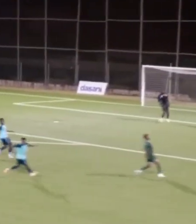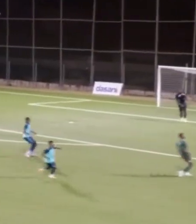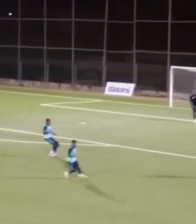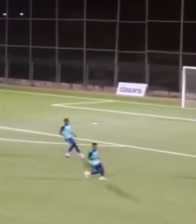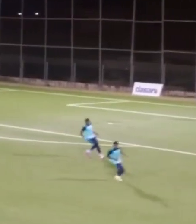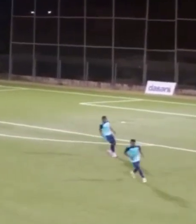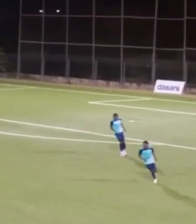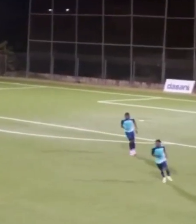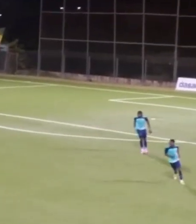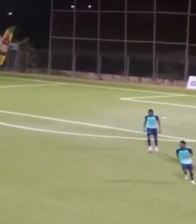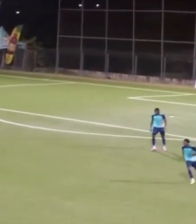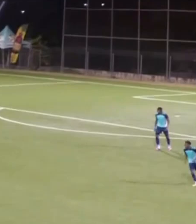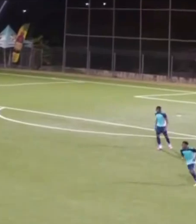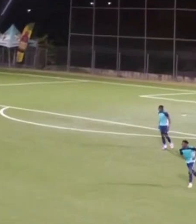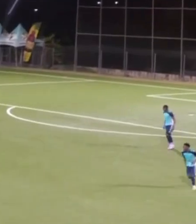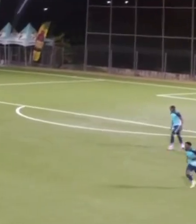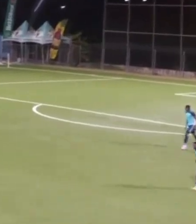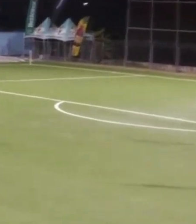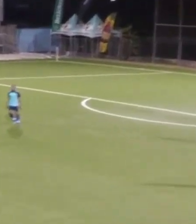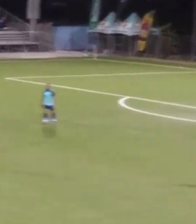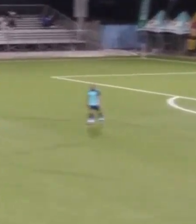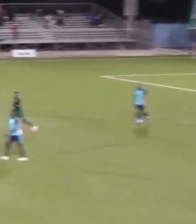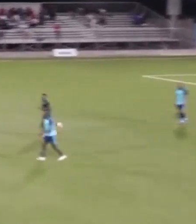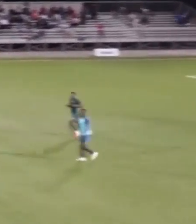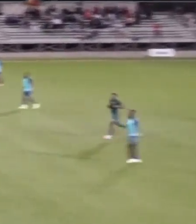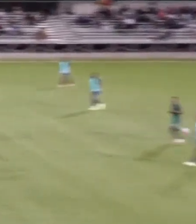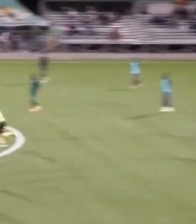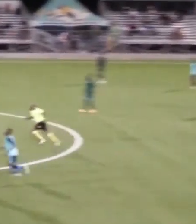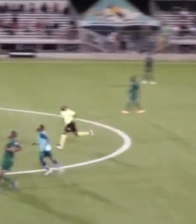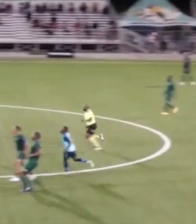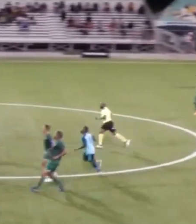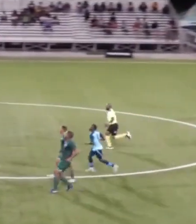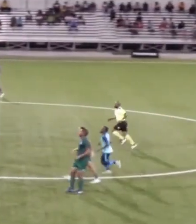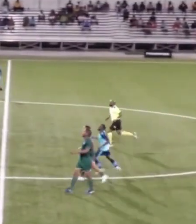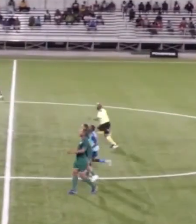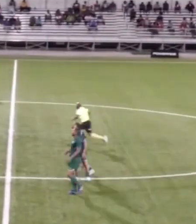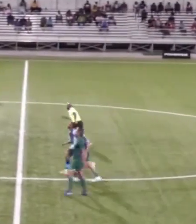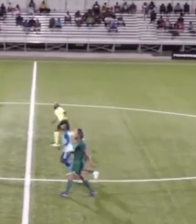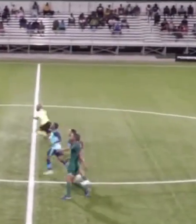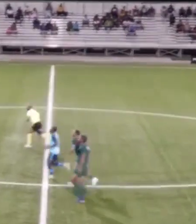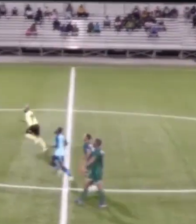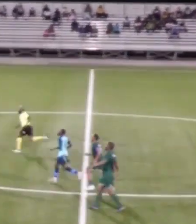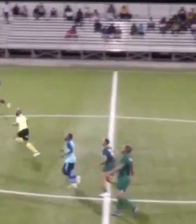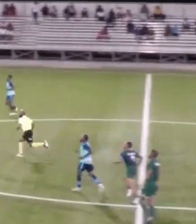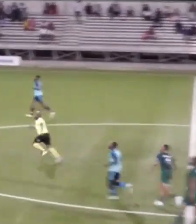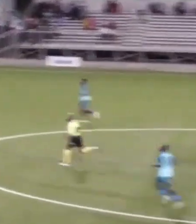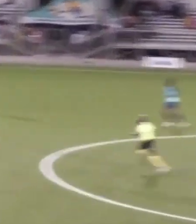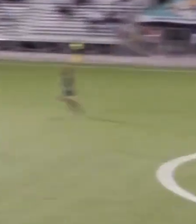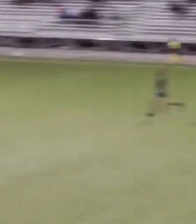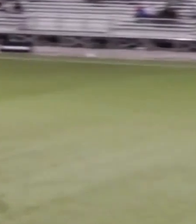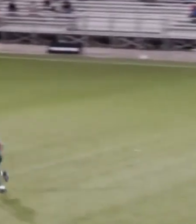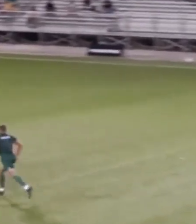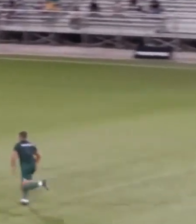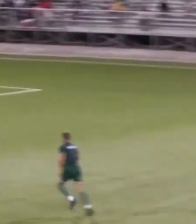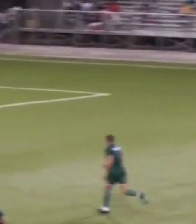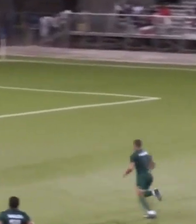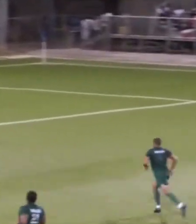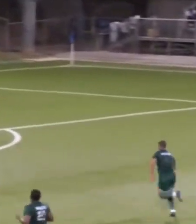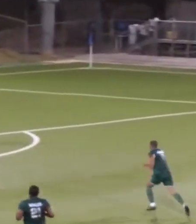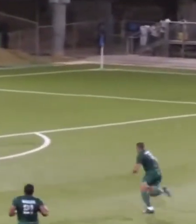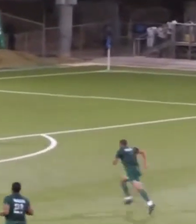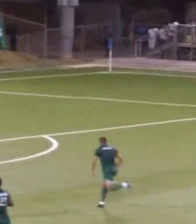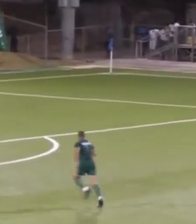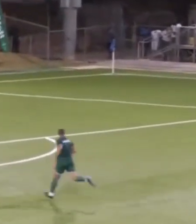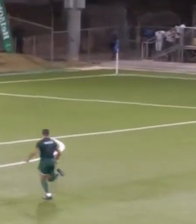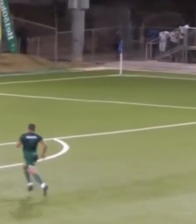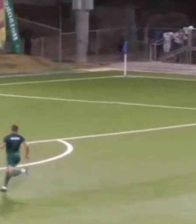Wotton and Weymouth Wales in their traditional green. Wales up 1-0, carved open though this time. Darian King